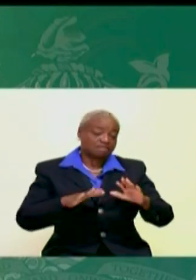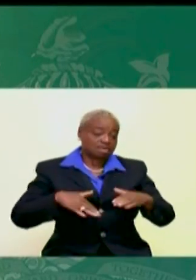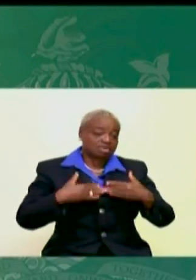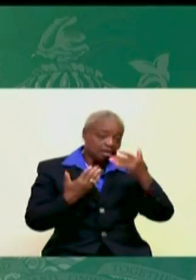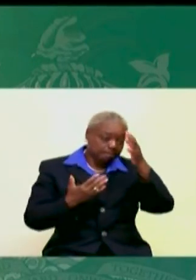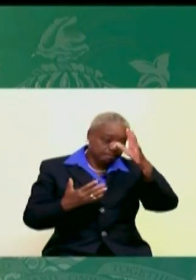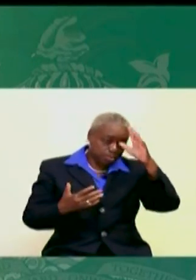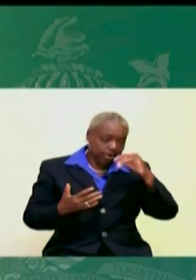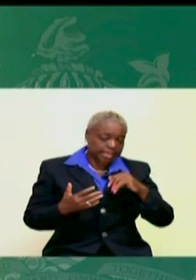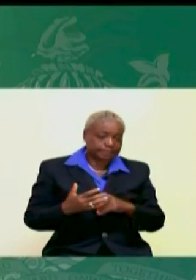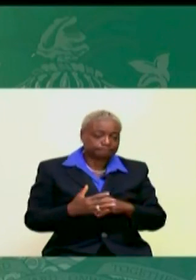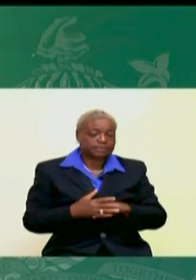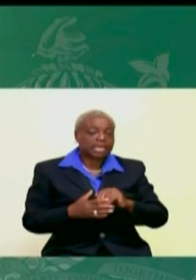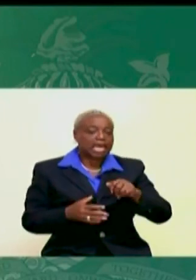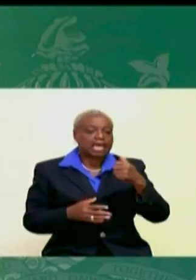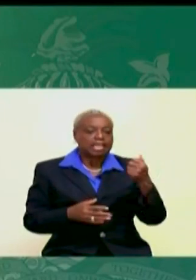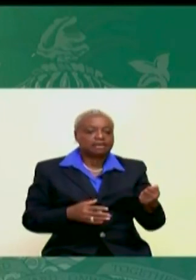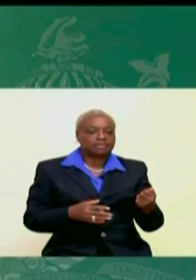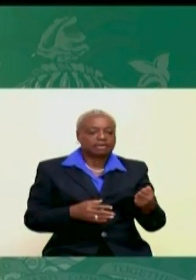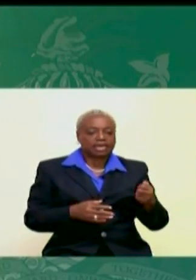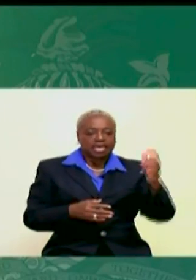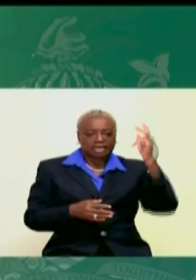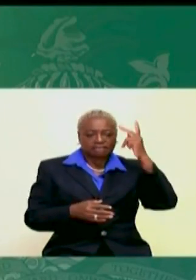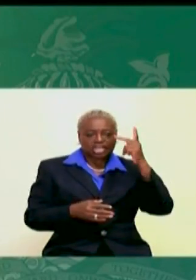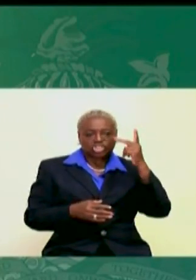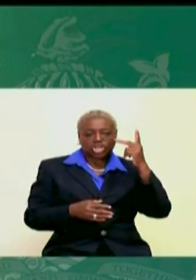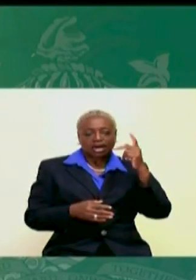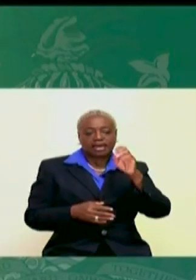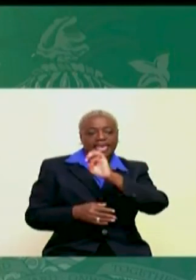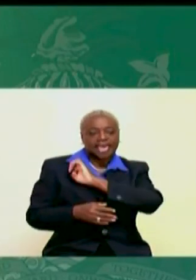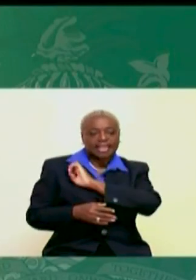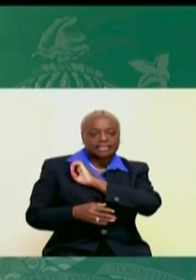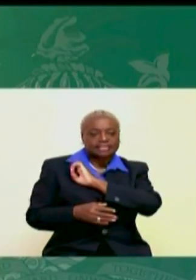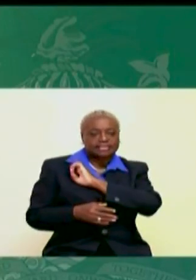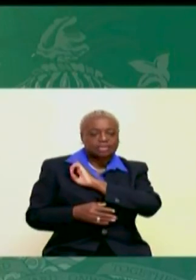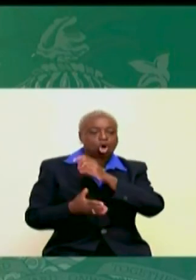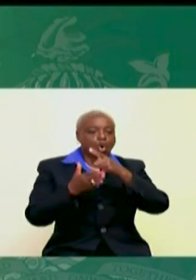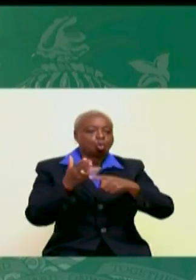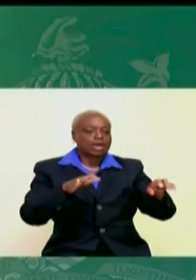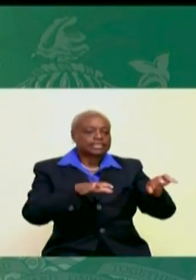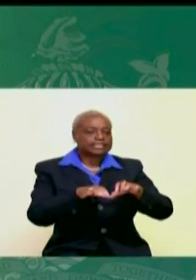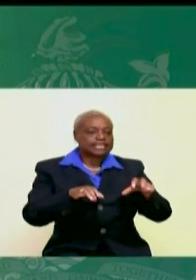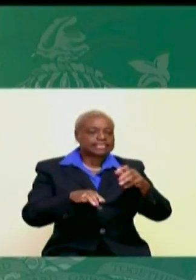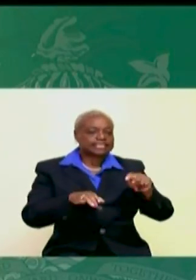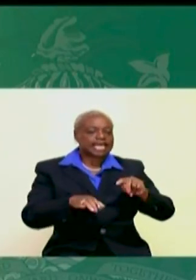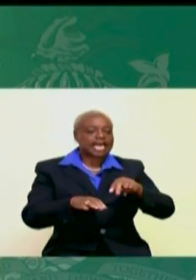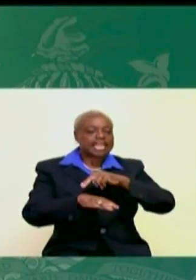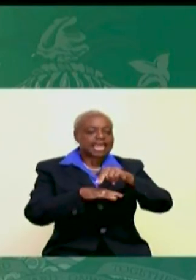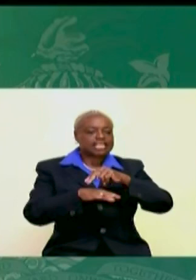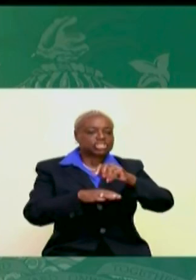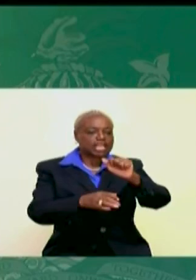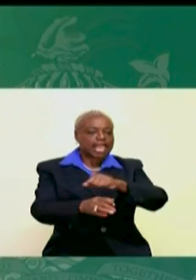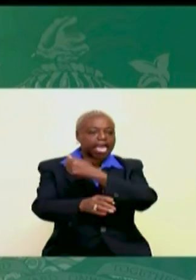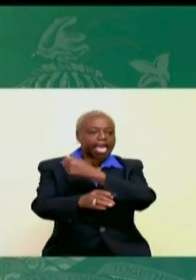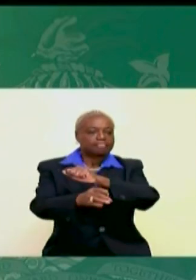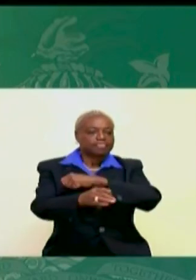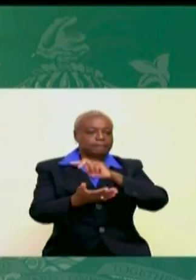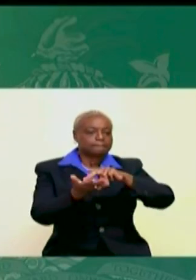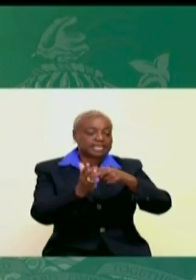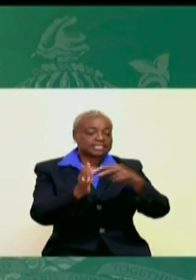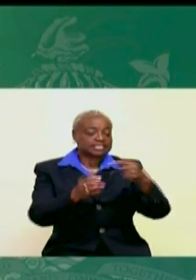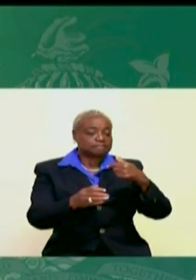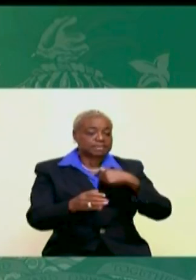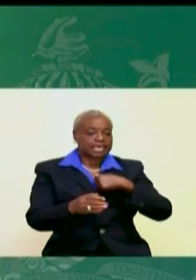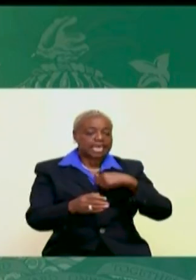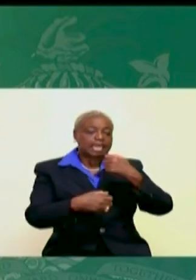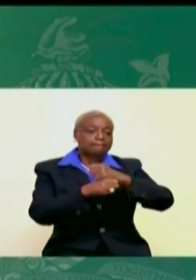Another, Keva Ja Ellis. What does the national anthem mean to me? It means or makes me